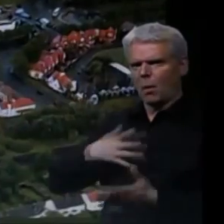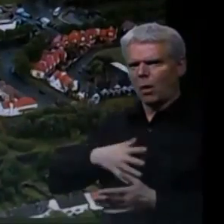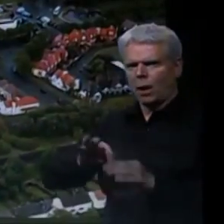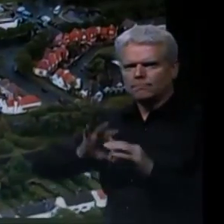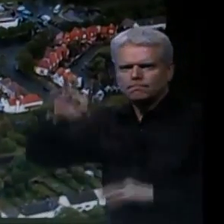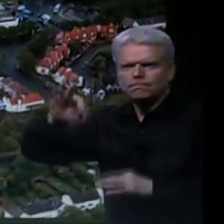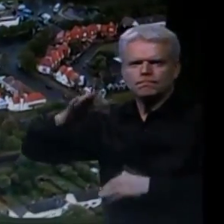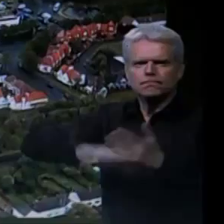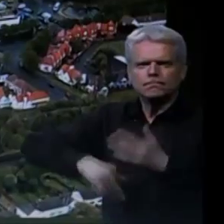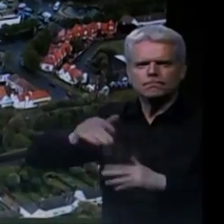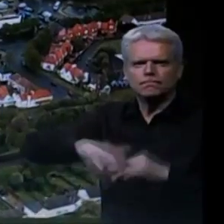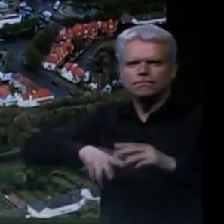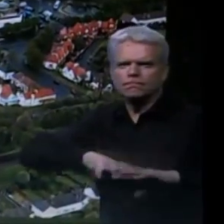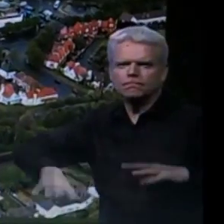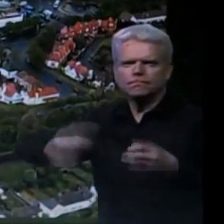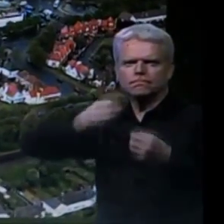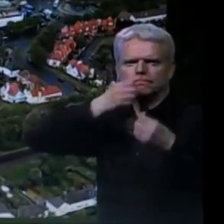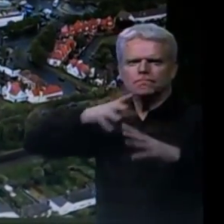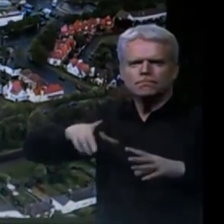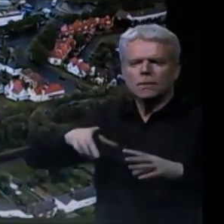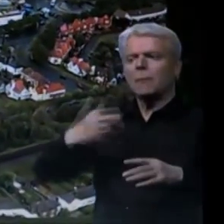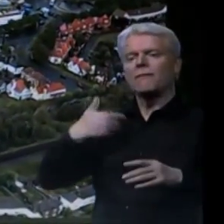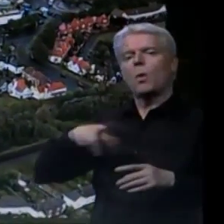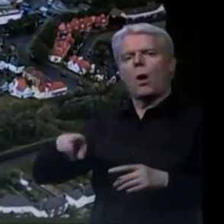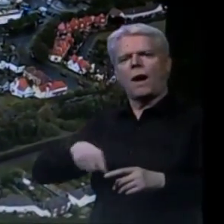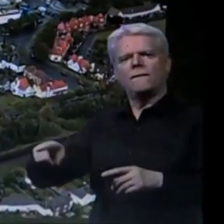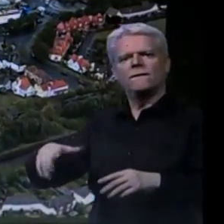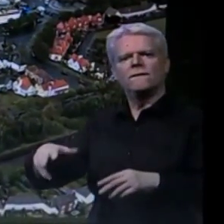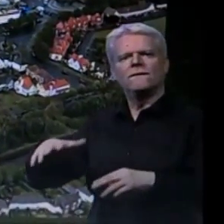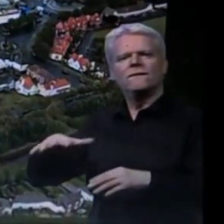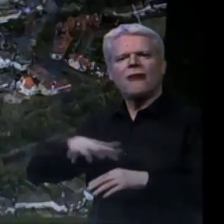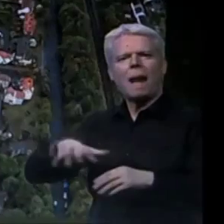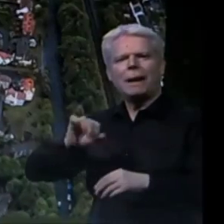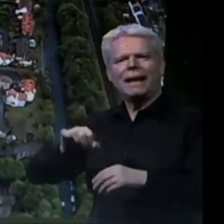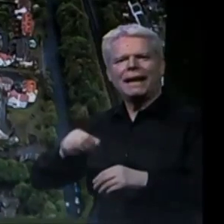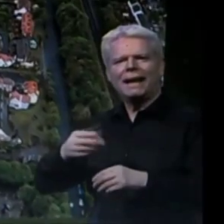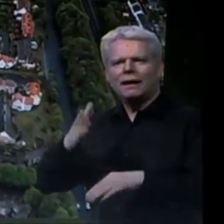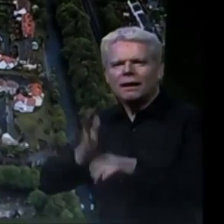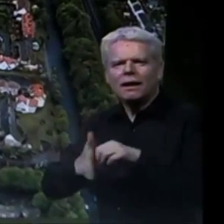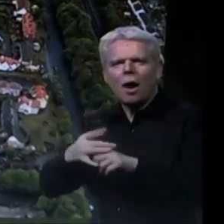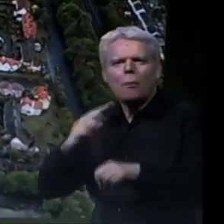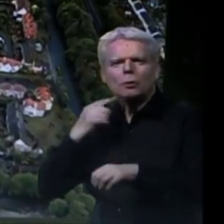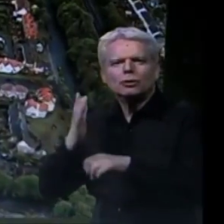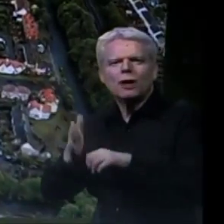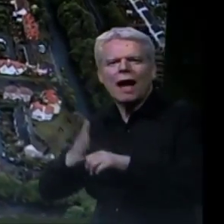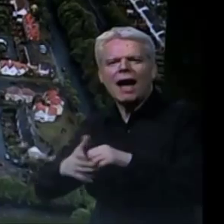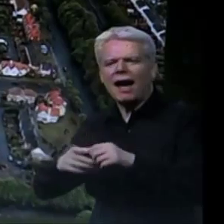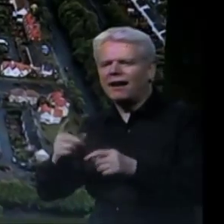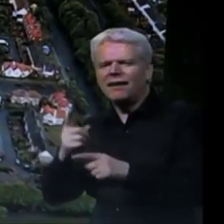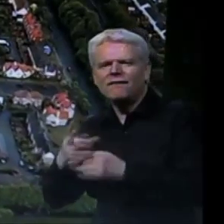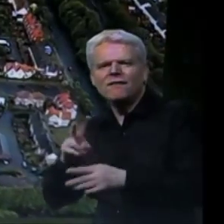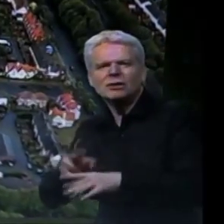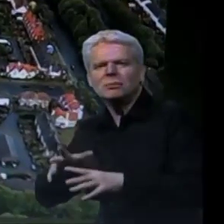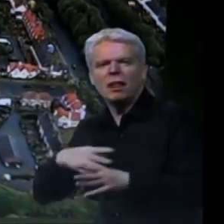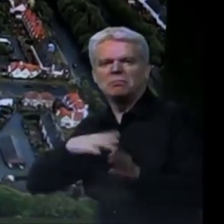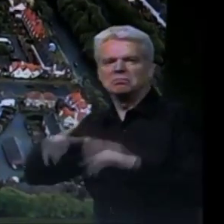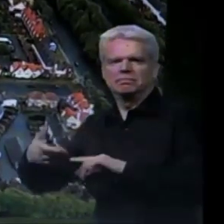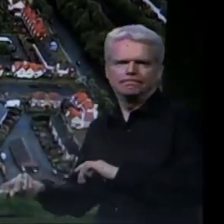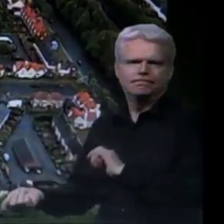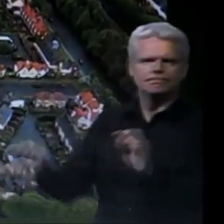business. Looking at Port Sunlight, there's no doubt that William was able to apply his ideas about architecture and